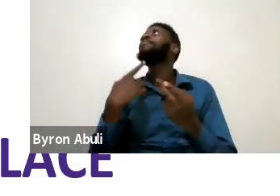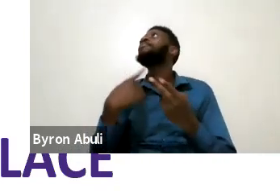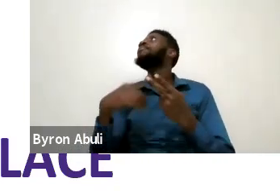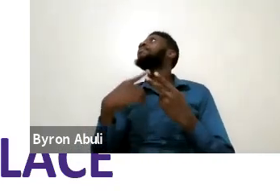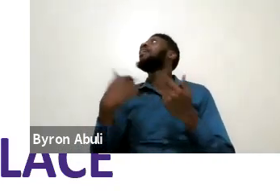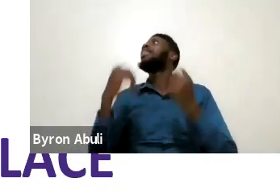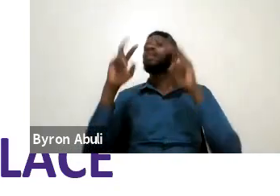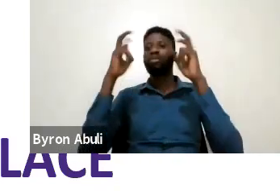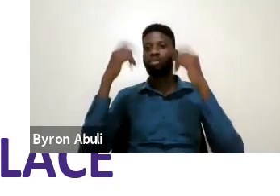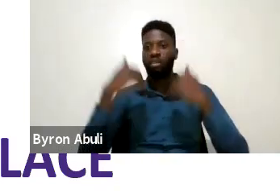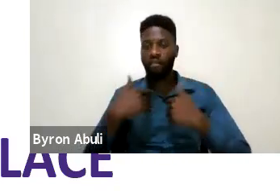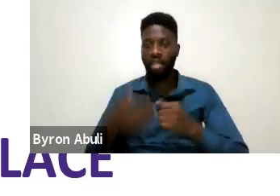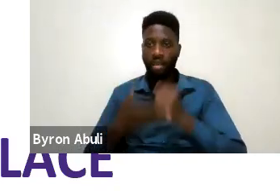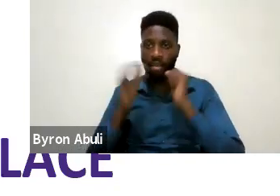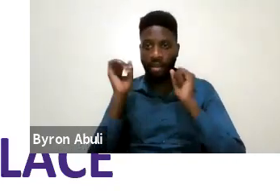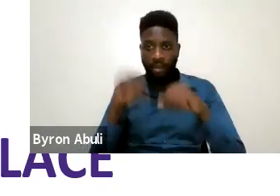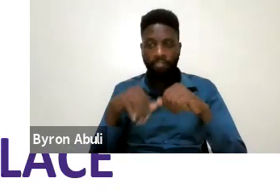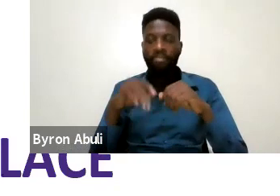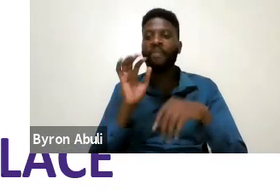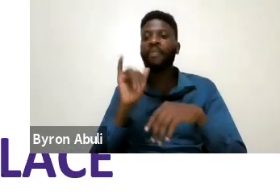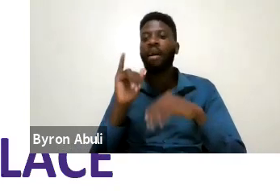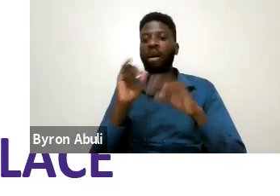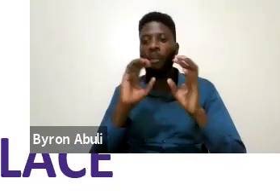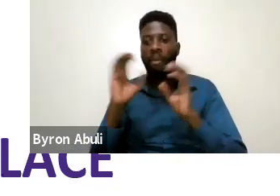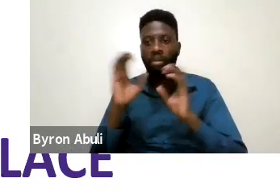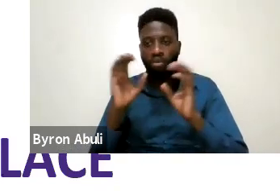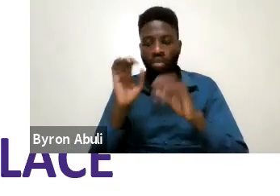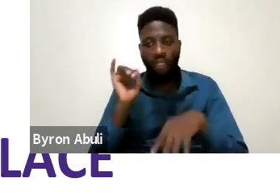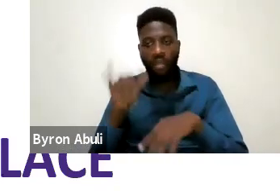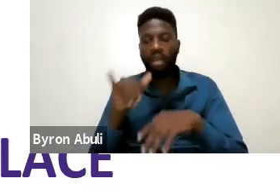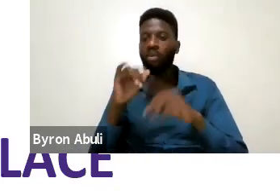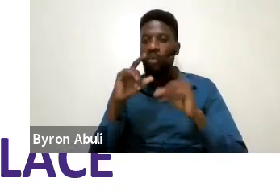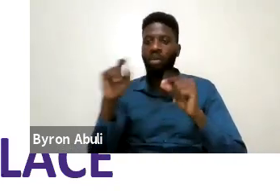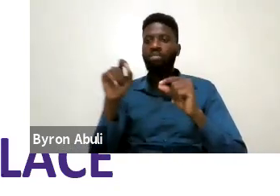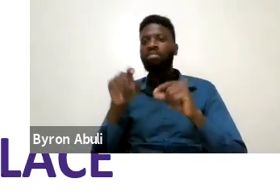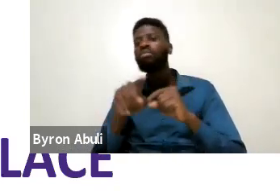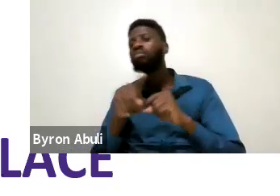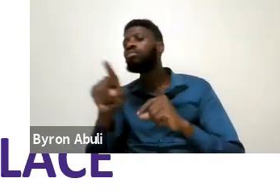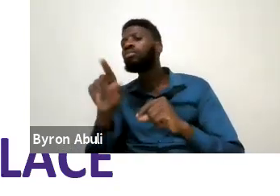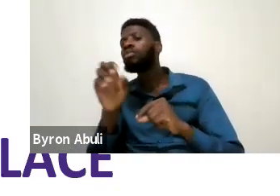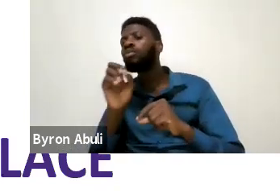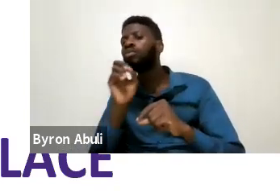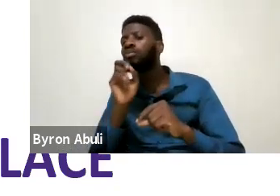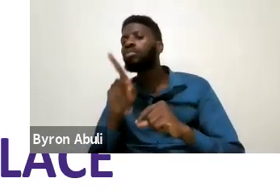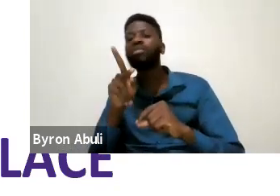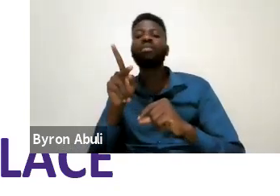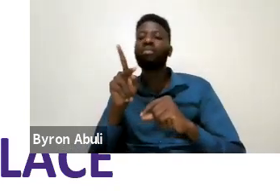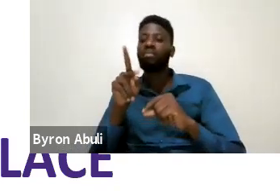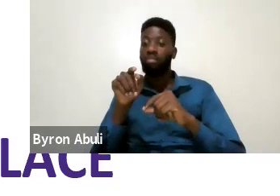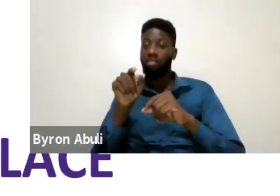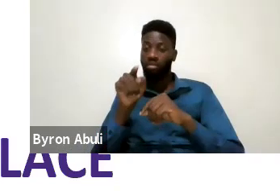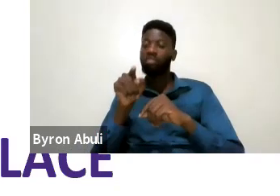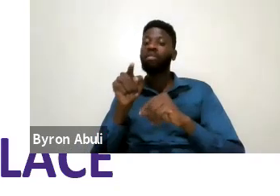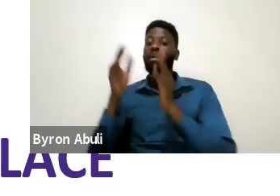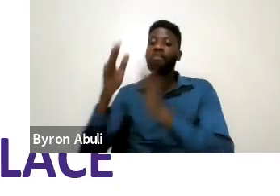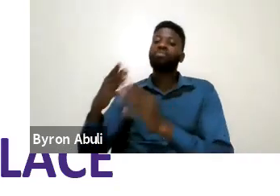you be able to help them? So that kind of communication, or even just telling them, are you okay? That person will be able to trust you